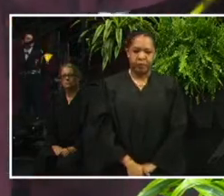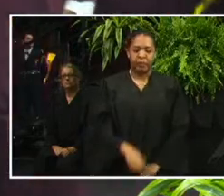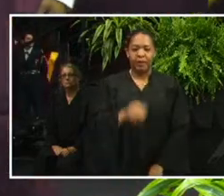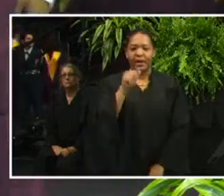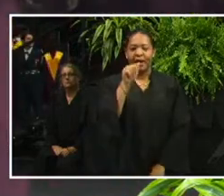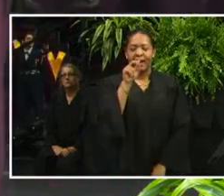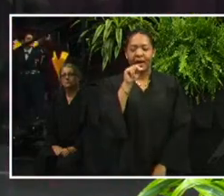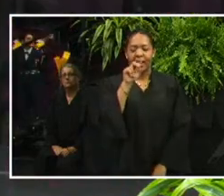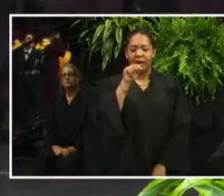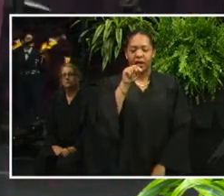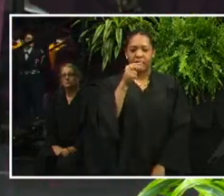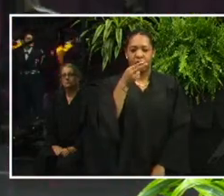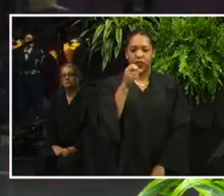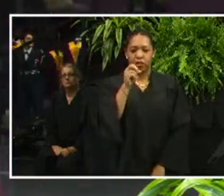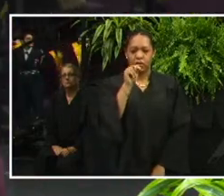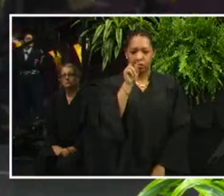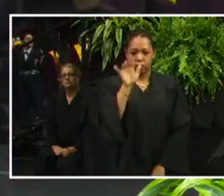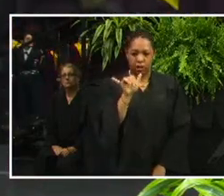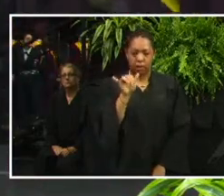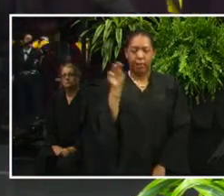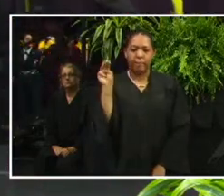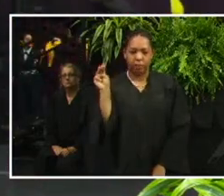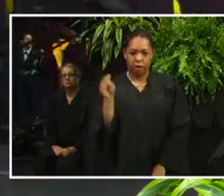Anthony Orlando McBride.